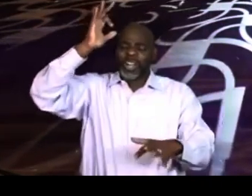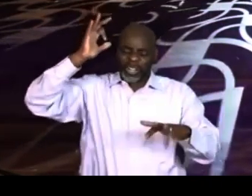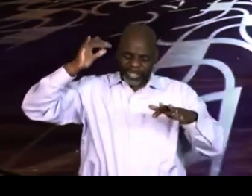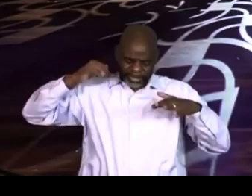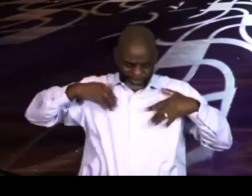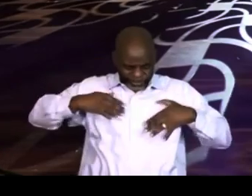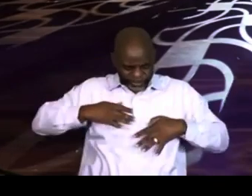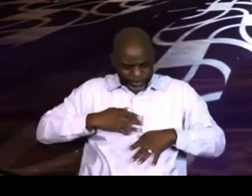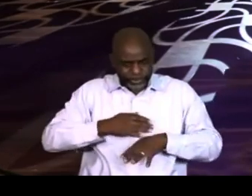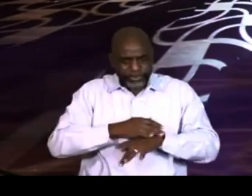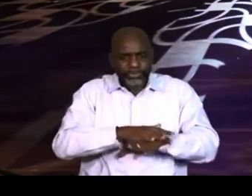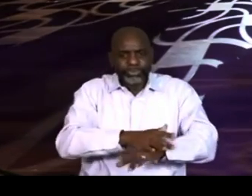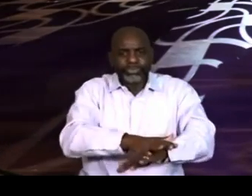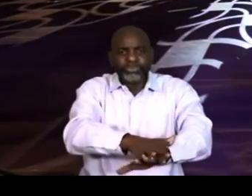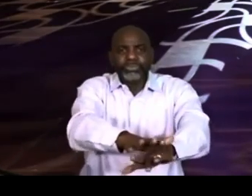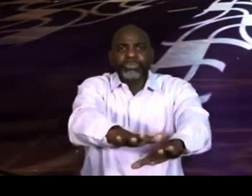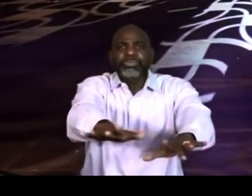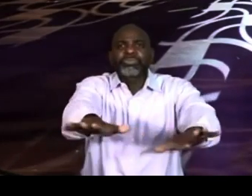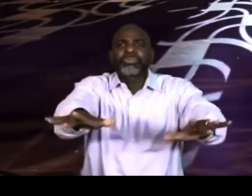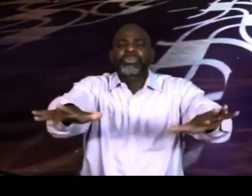yes, it does.